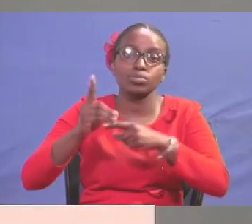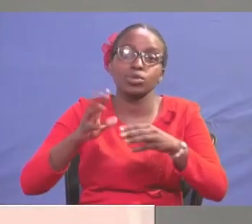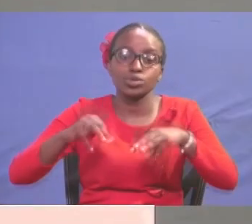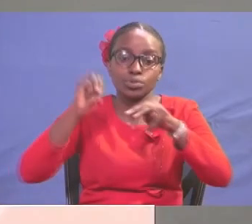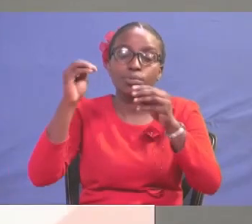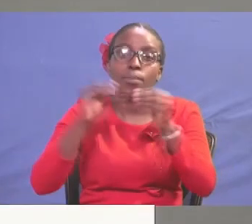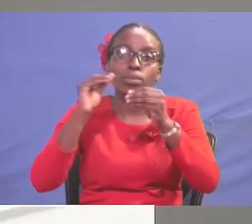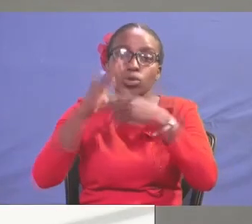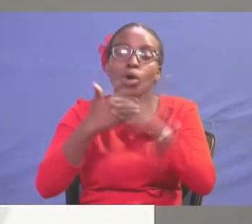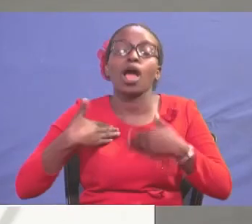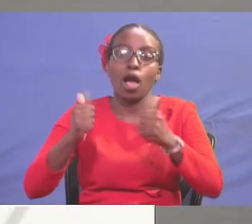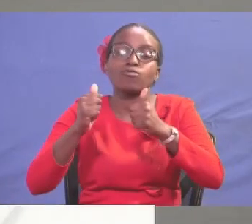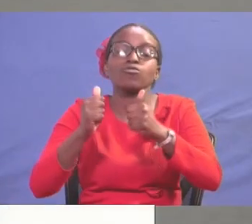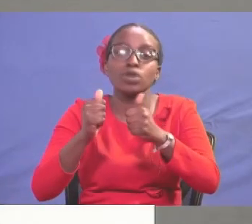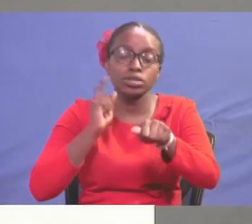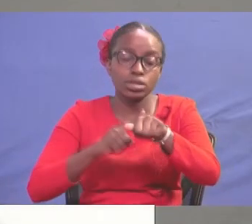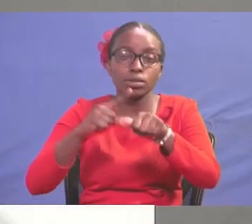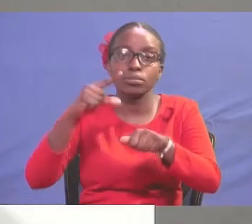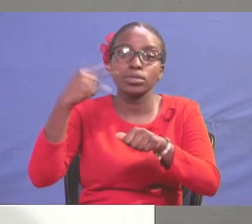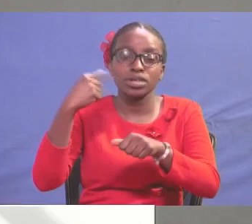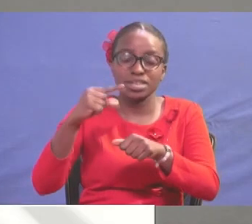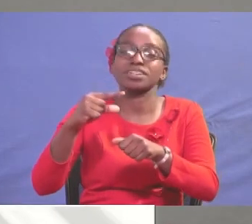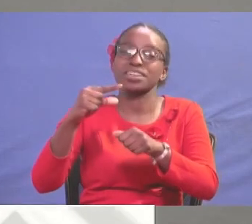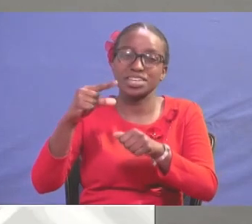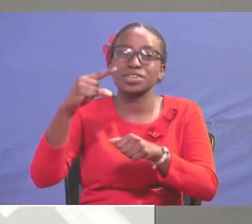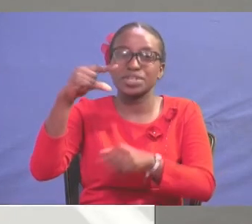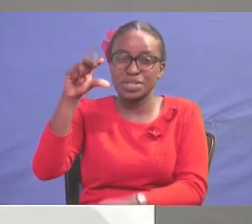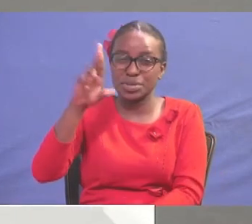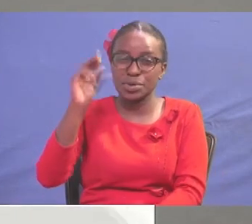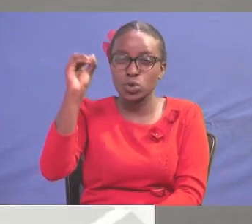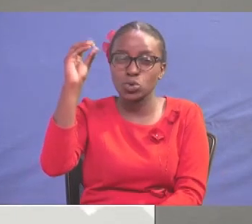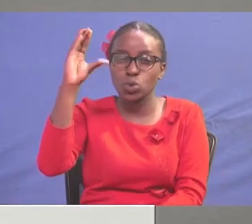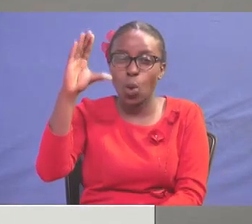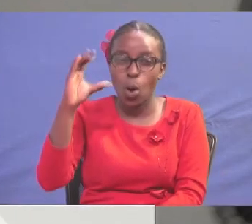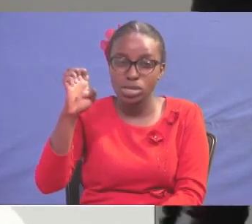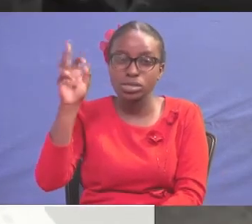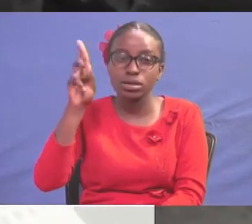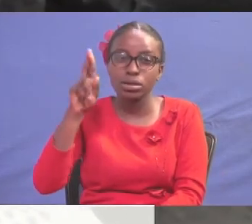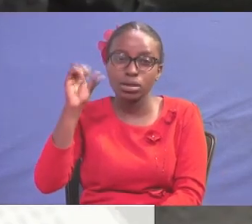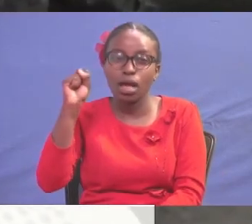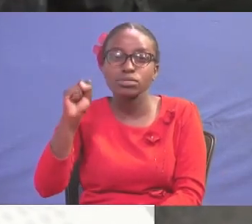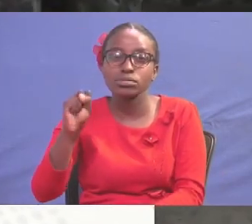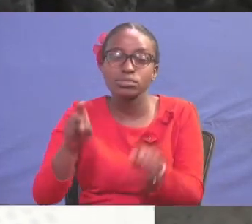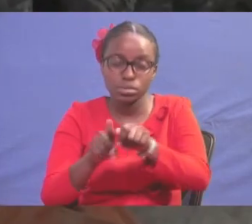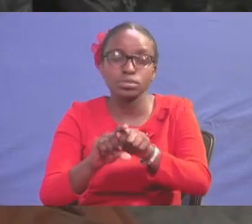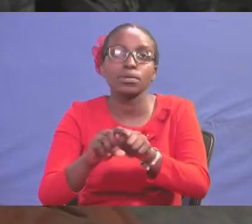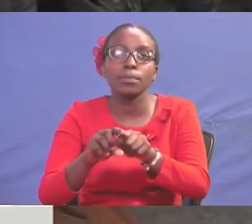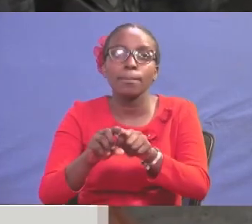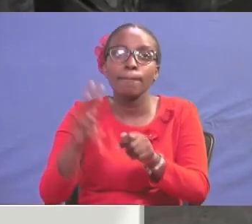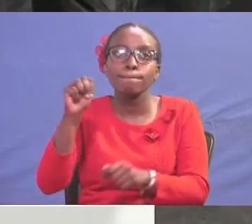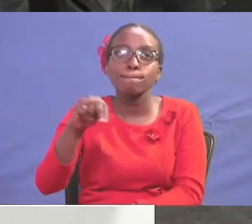and greengrocers, severely limiting space for matatu circles. Mr. Mohamed Badawi, the director of the Munawar Shuttle